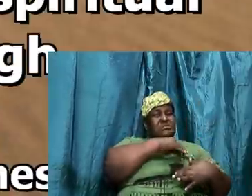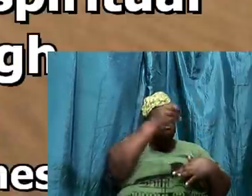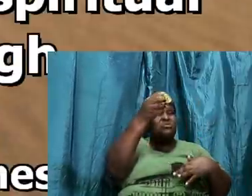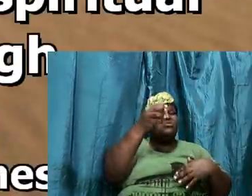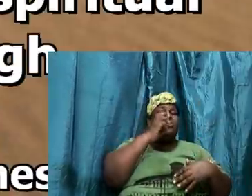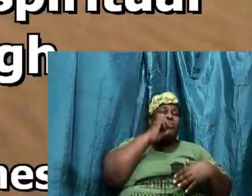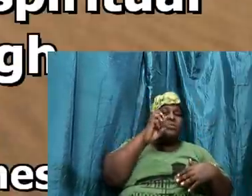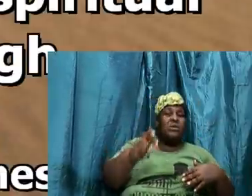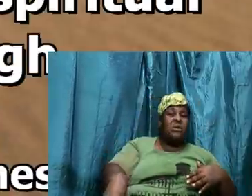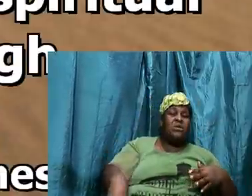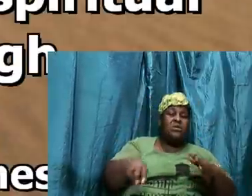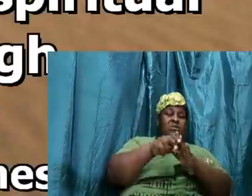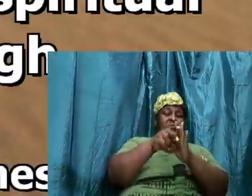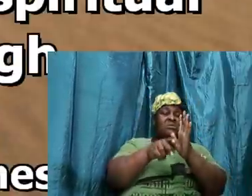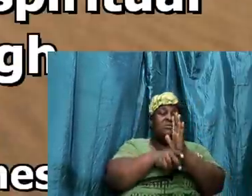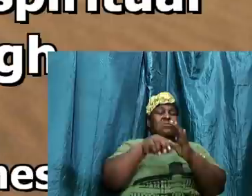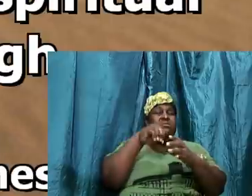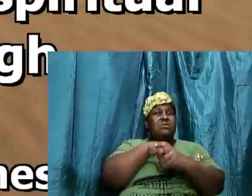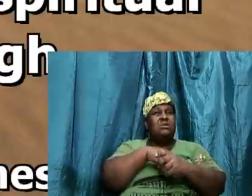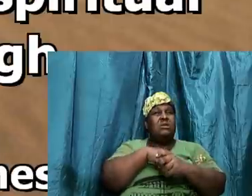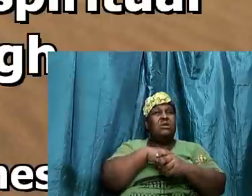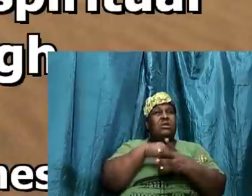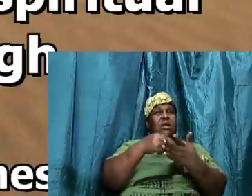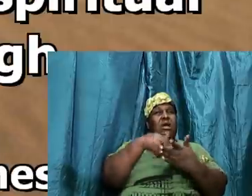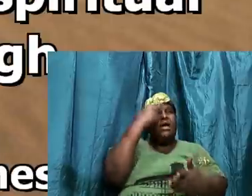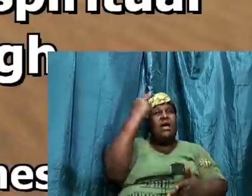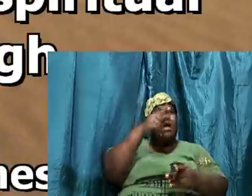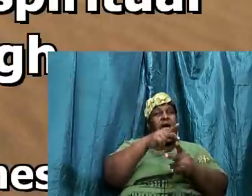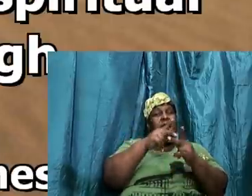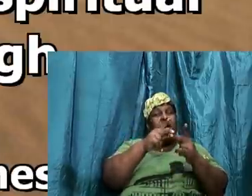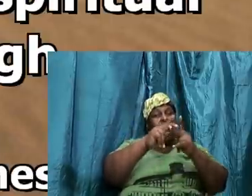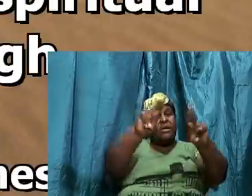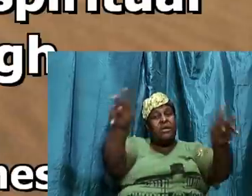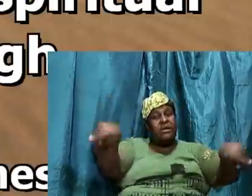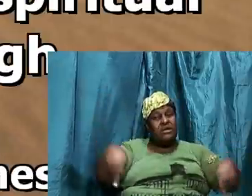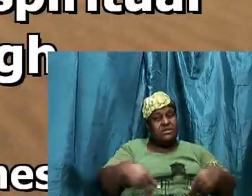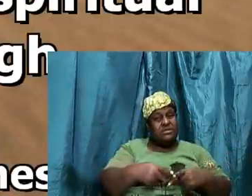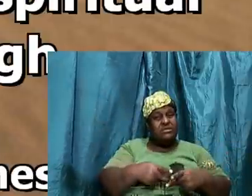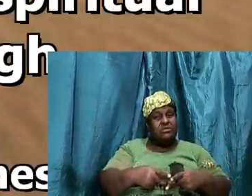high places. I'll read it a second time for the